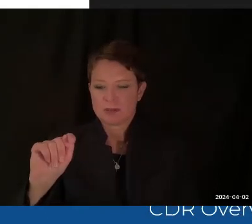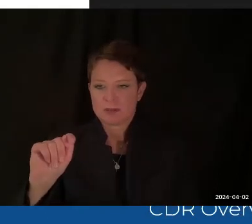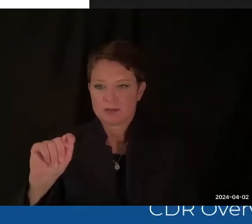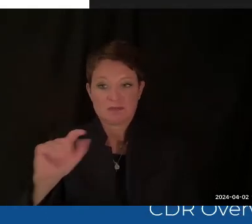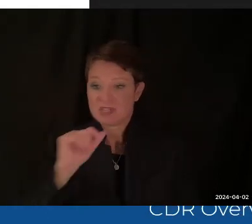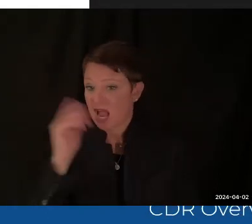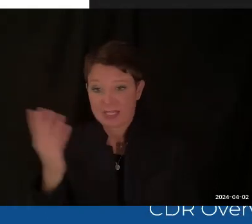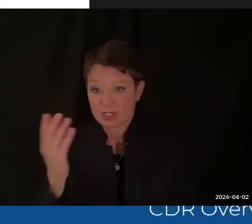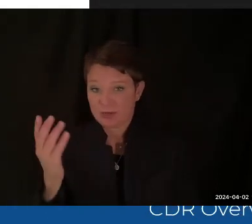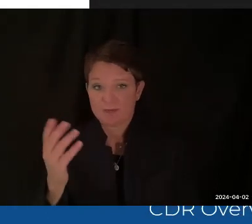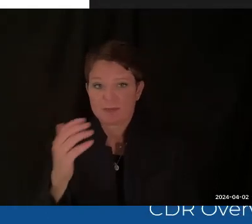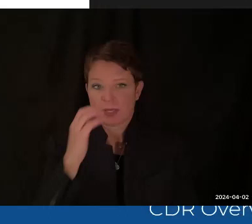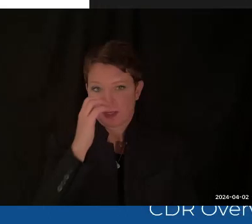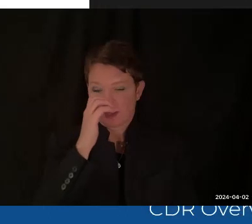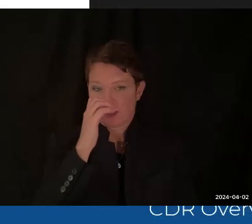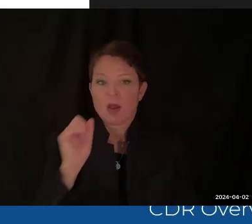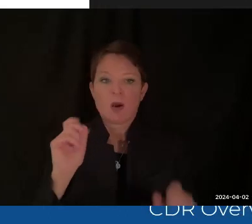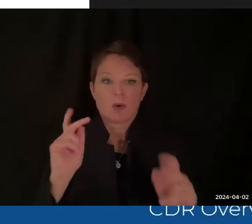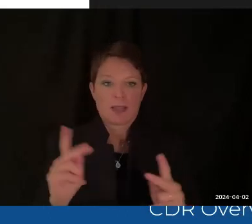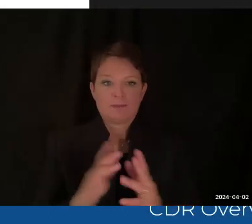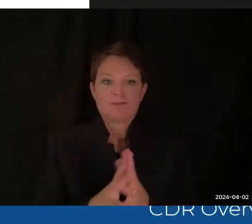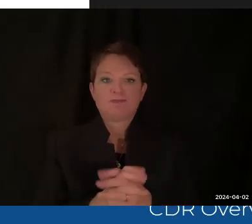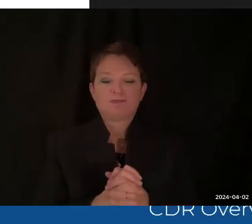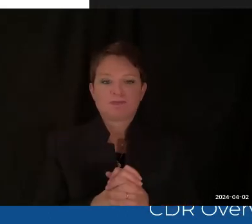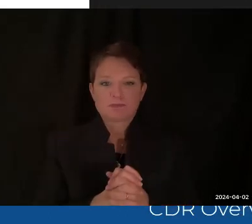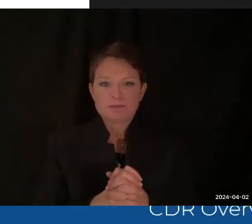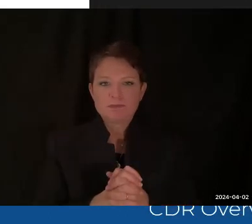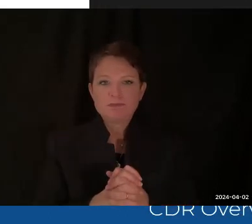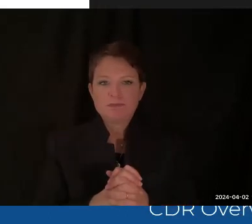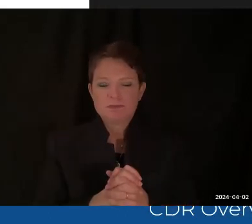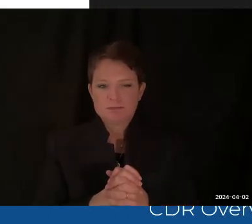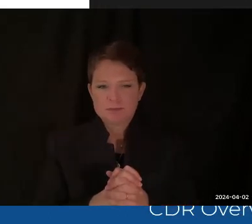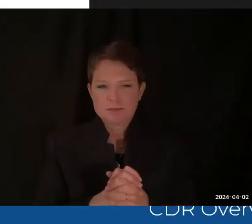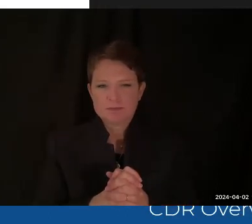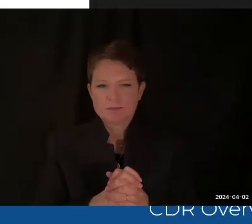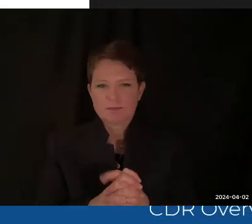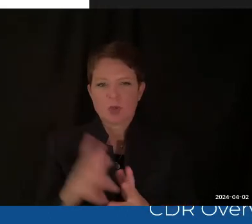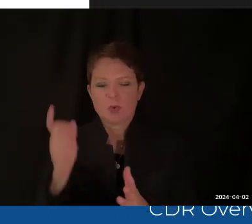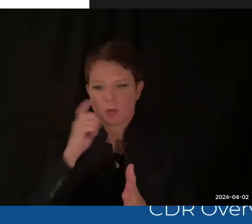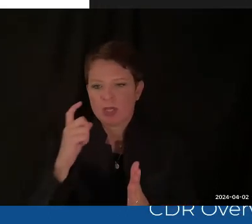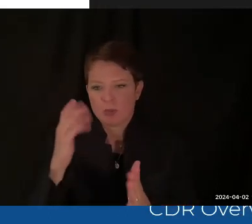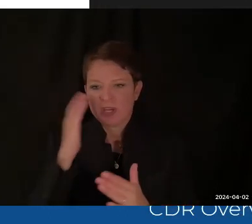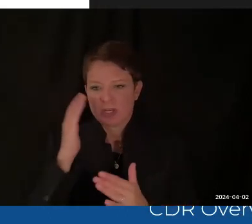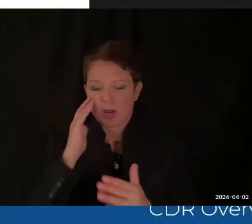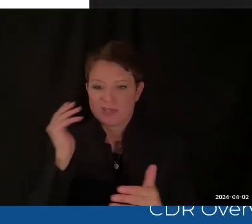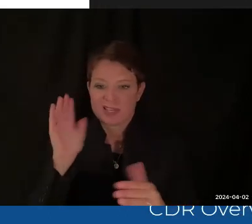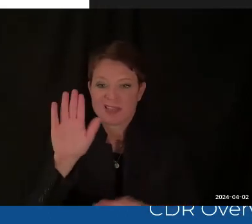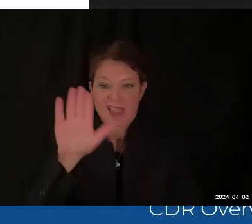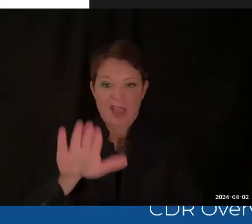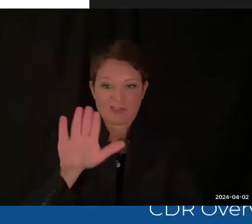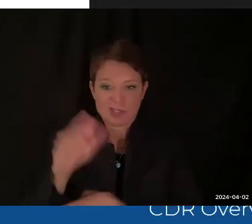Not seeing Oscar. Okay, sorry about that, Michael. We recognizing it's getting